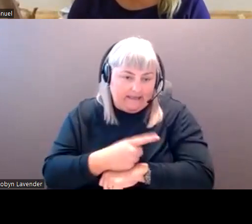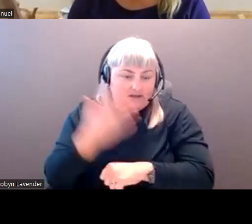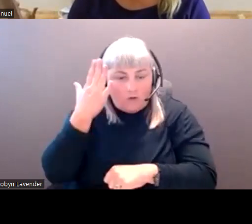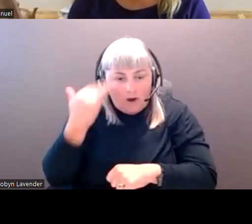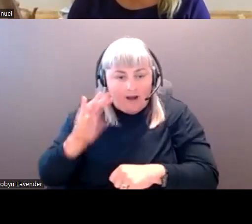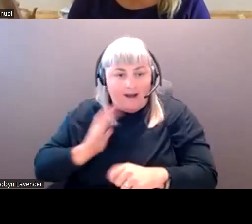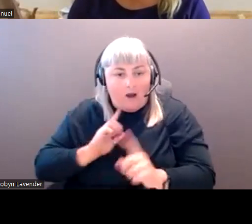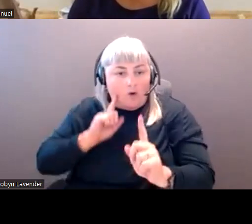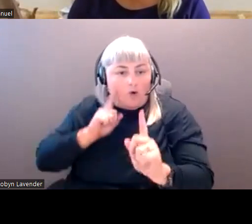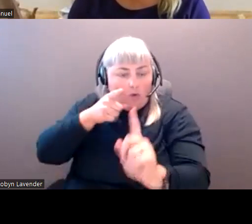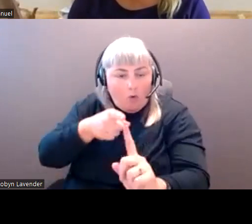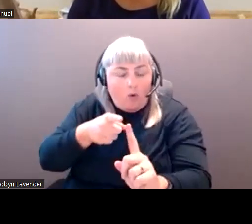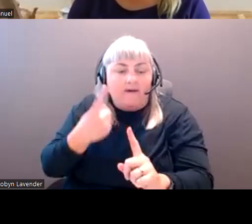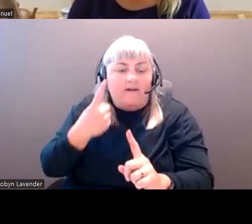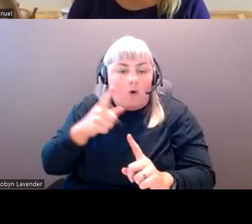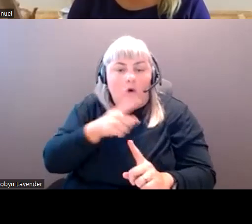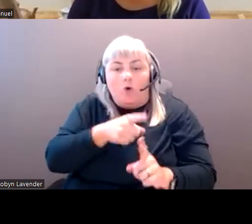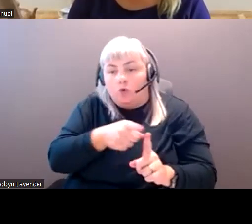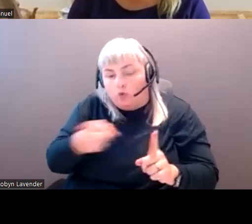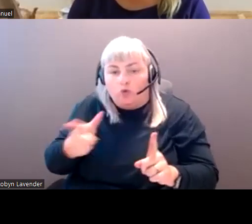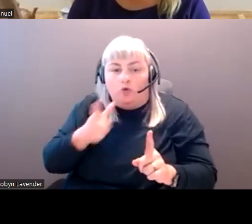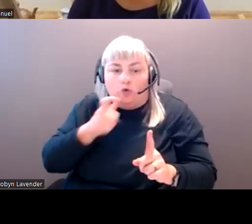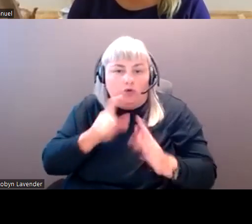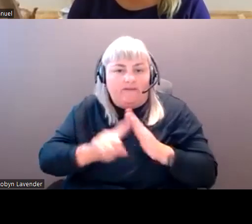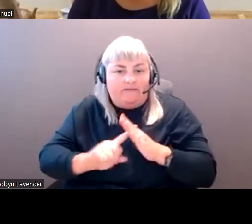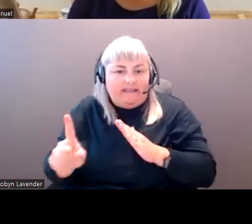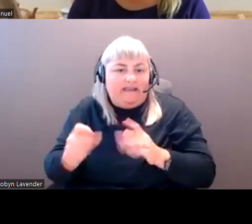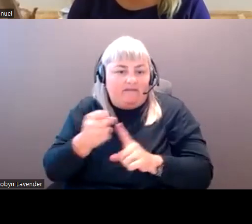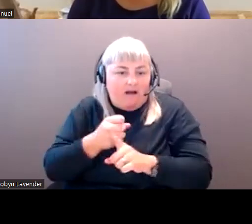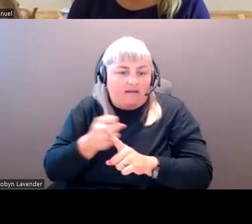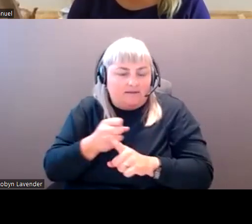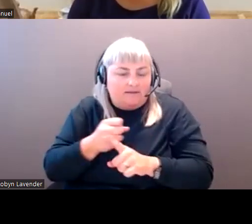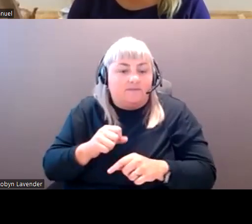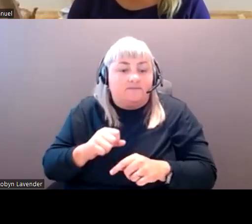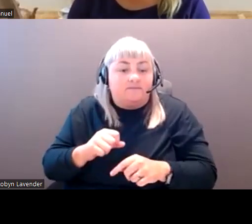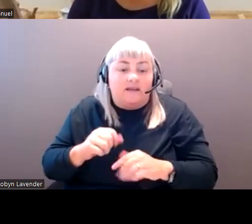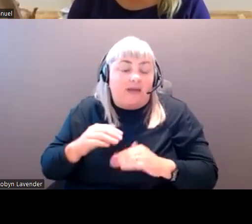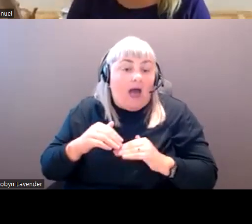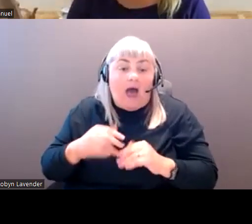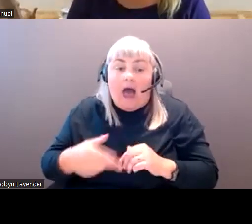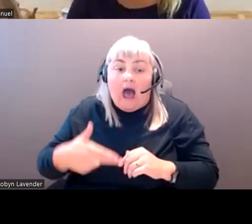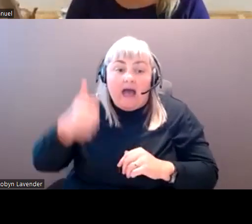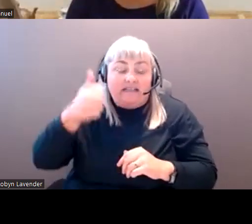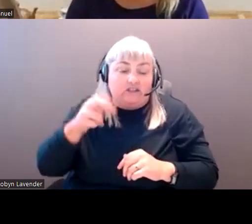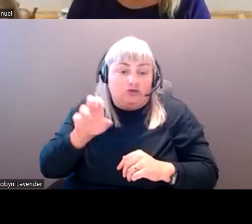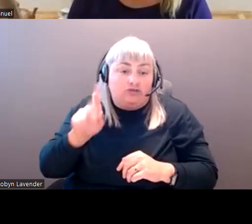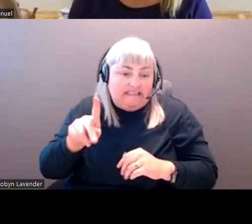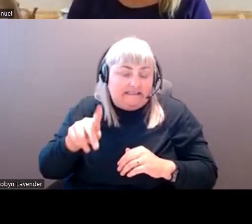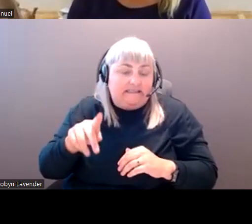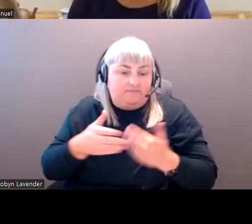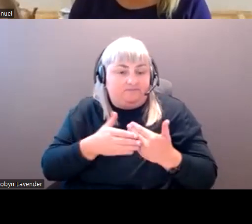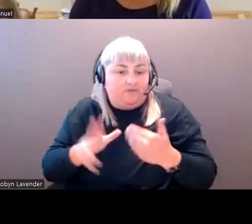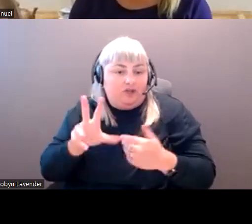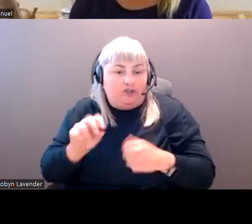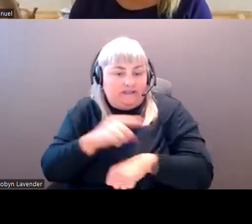support those fleeing violence. And the highest risk state is within that 30 days. But we recognize that individuals that are 50